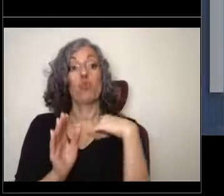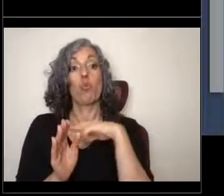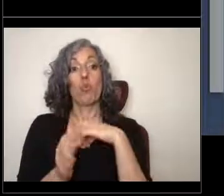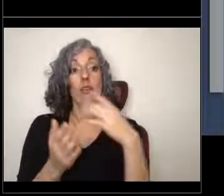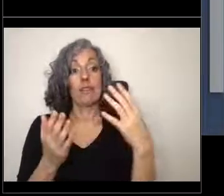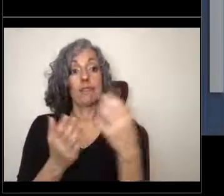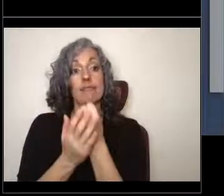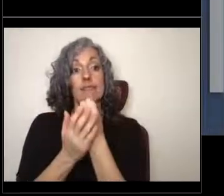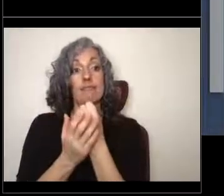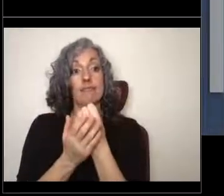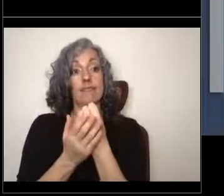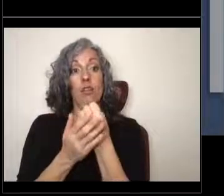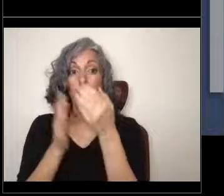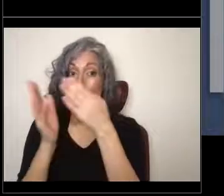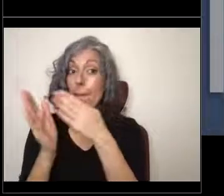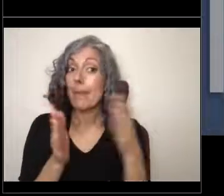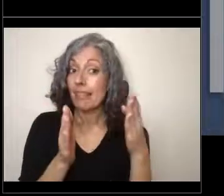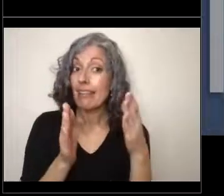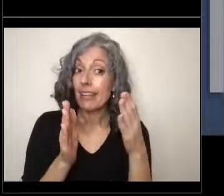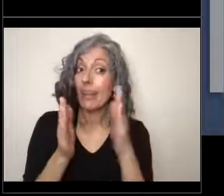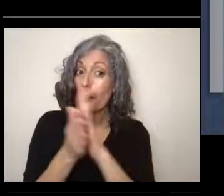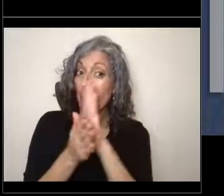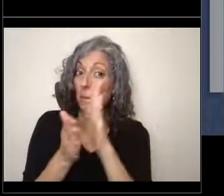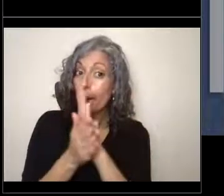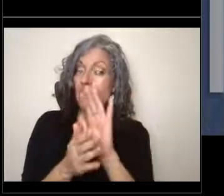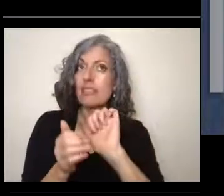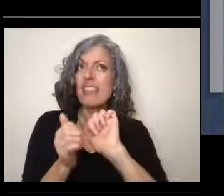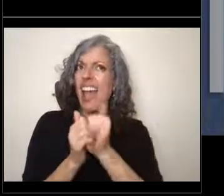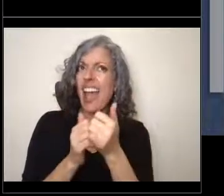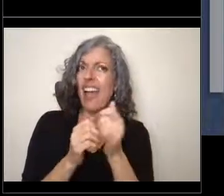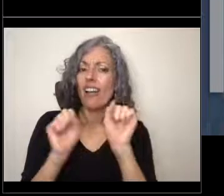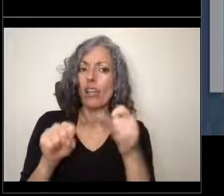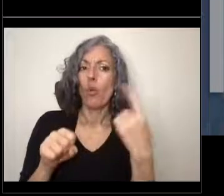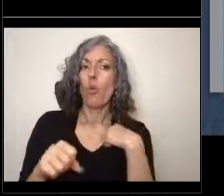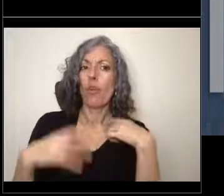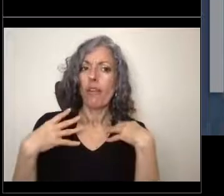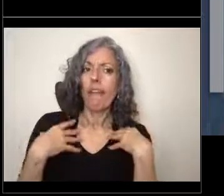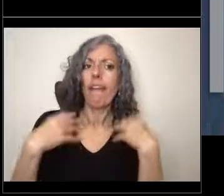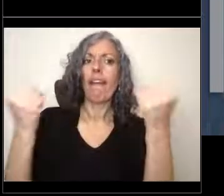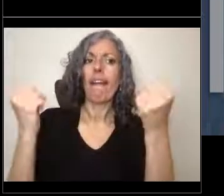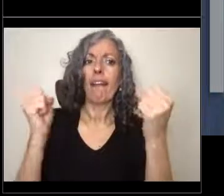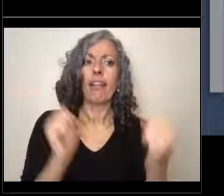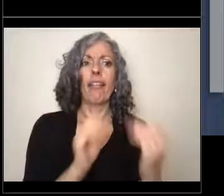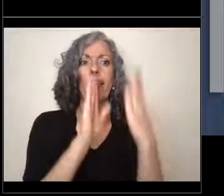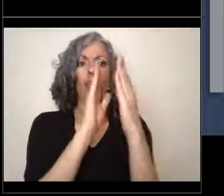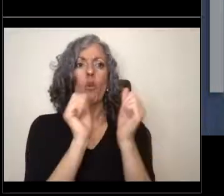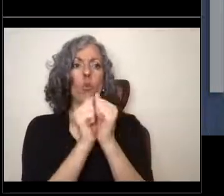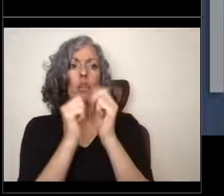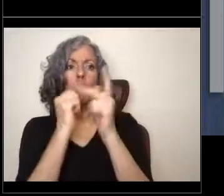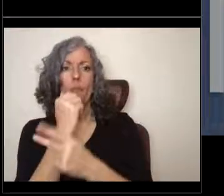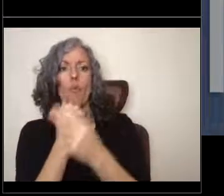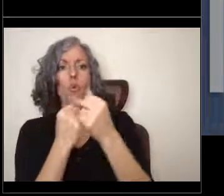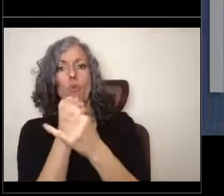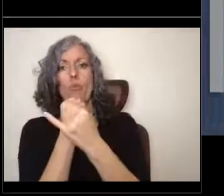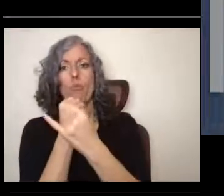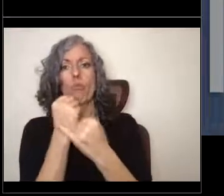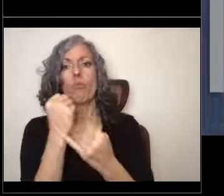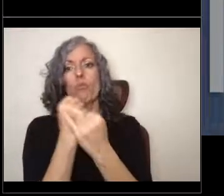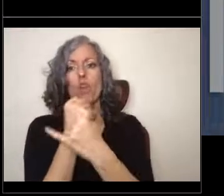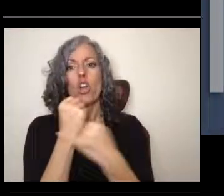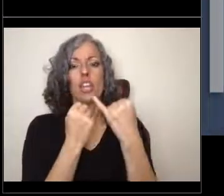planning documents, then how can we have confidence that that's the approach that's being taken with the projects that are impacting people and communities?